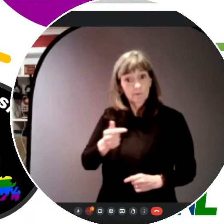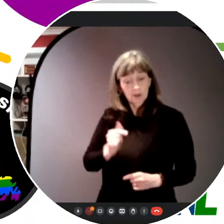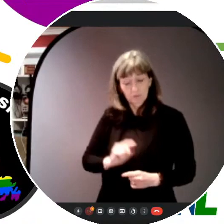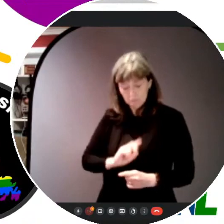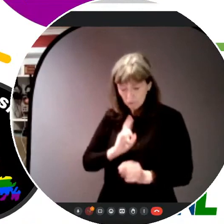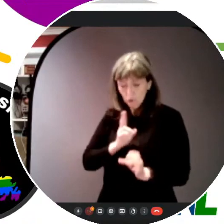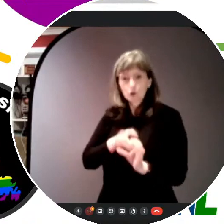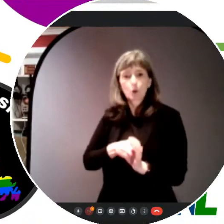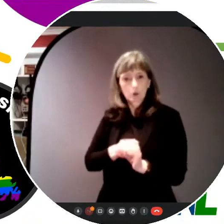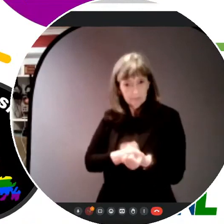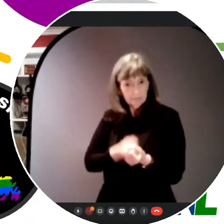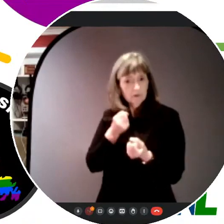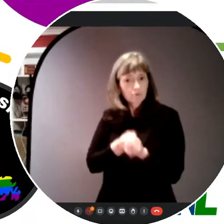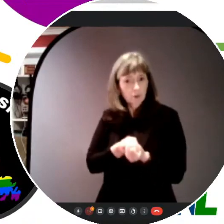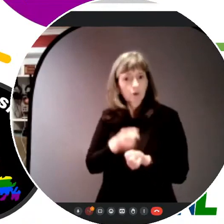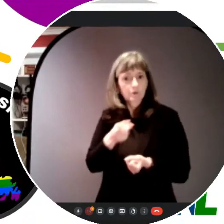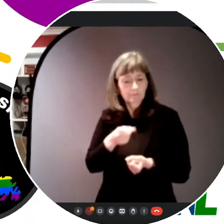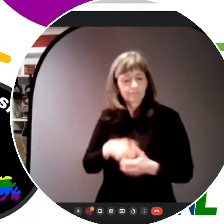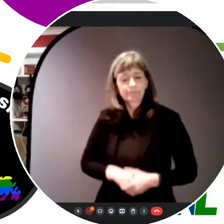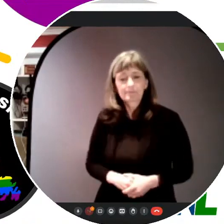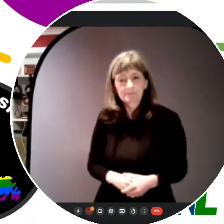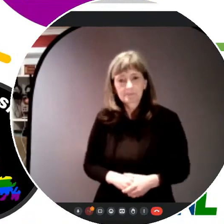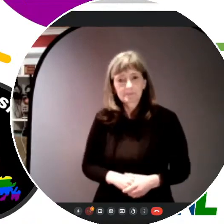this a great initiative. So,